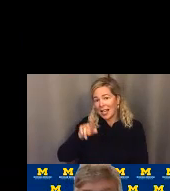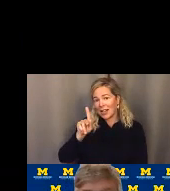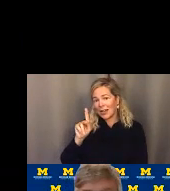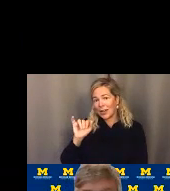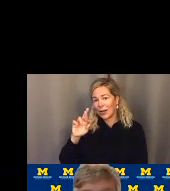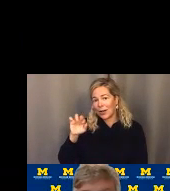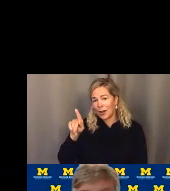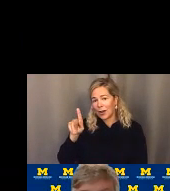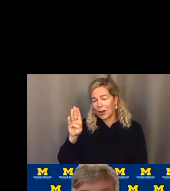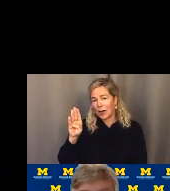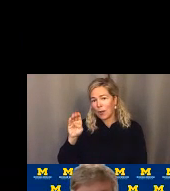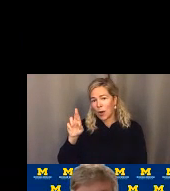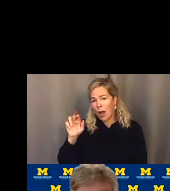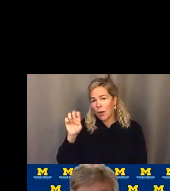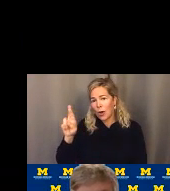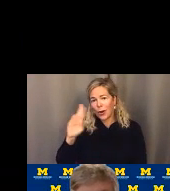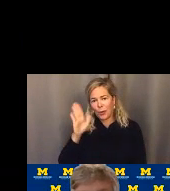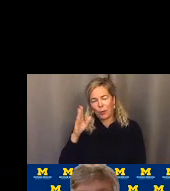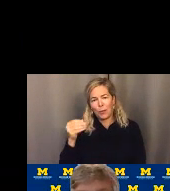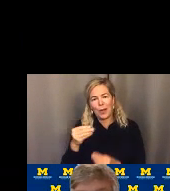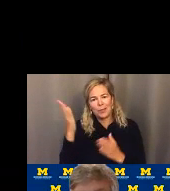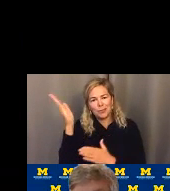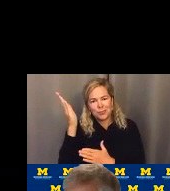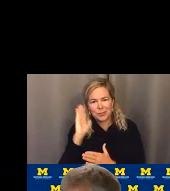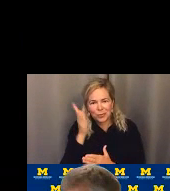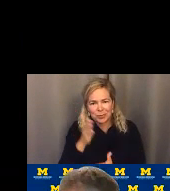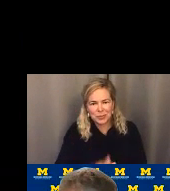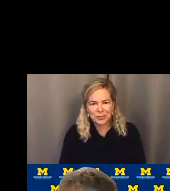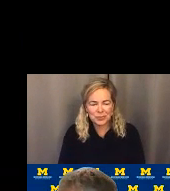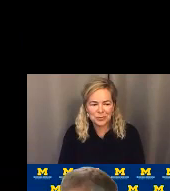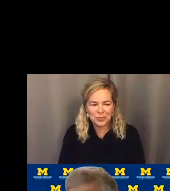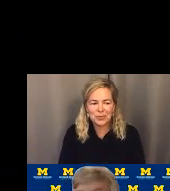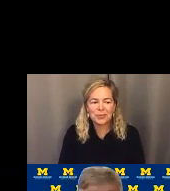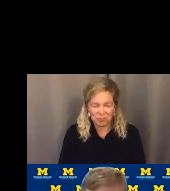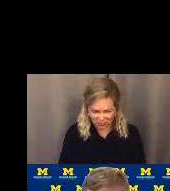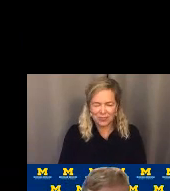Officer, who will provide the next section of information.